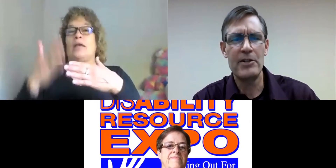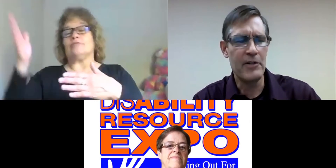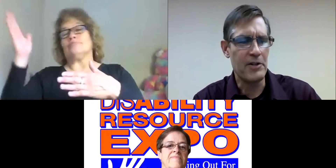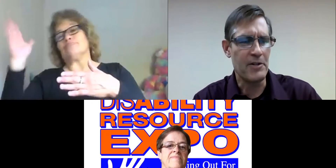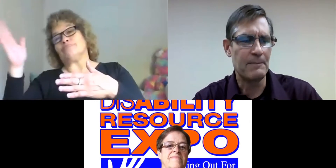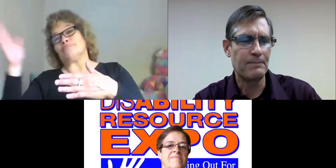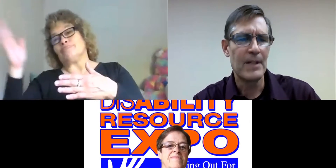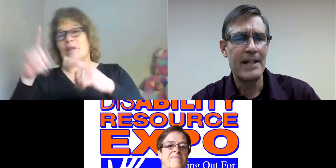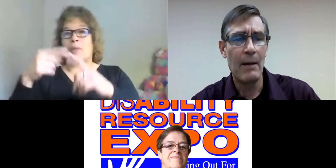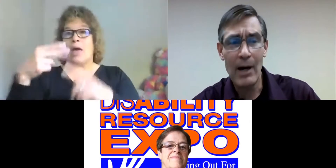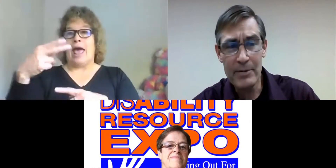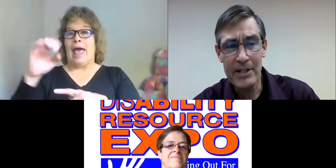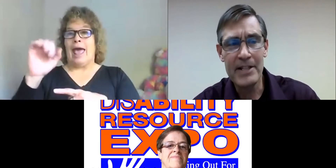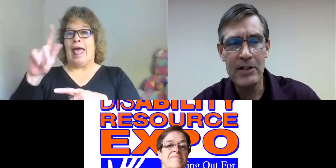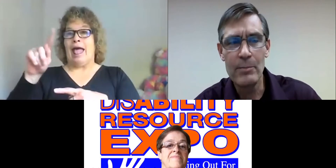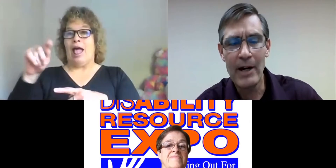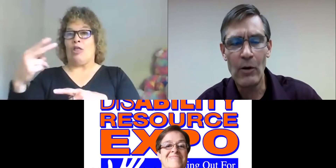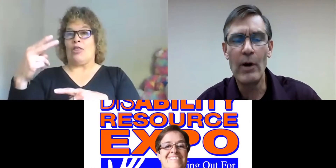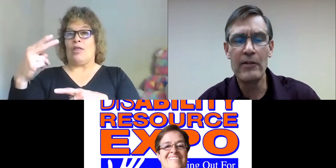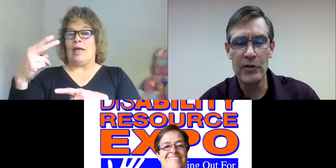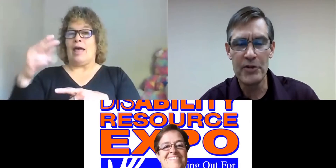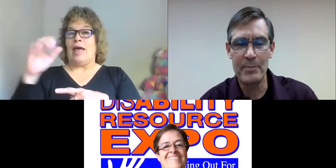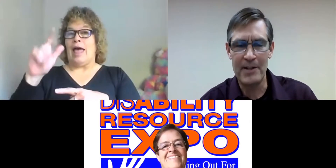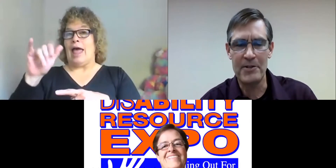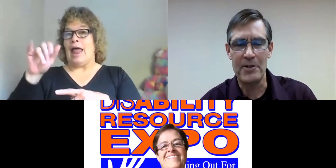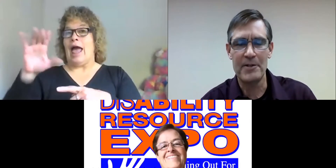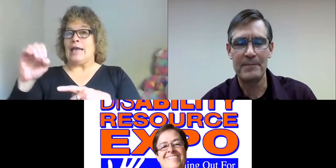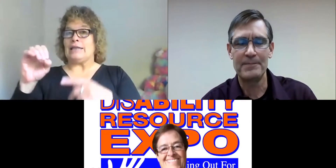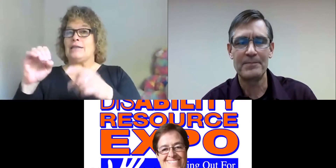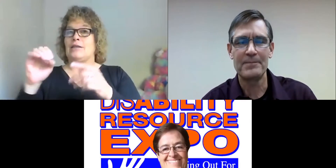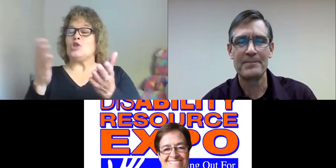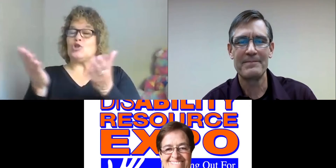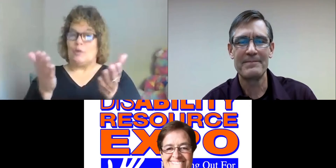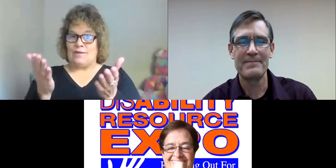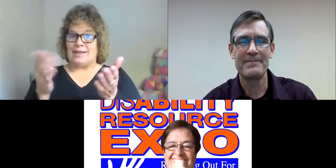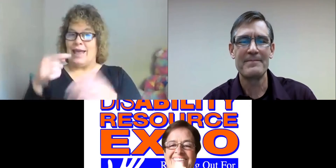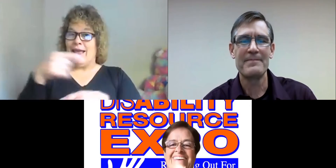Medicare services. Now, Barb's going to tell you about our wonderful sponsors.